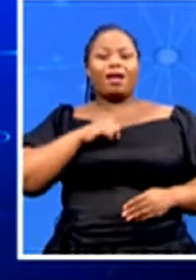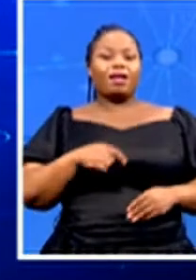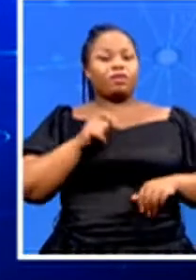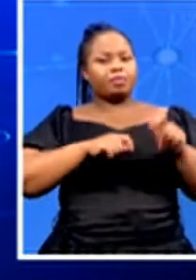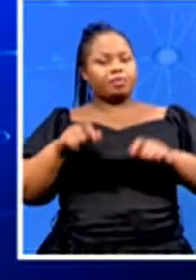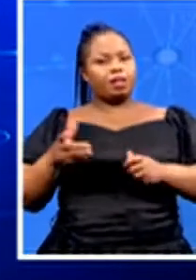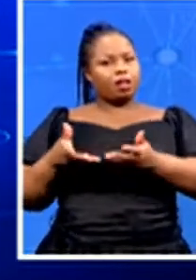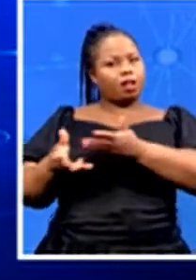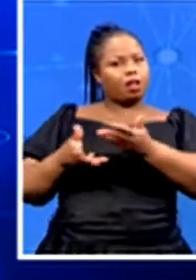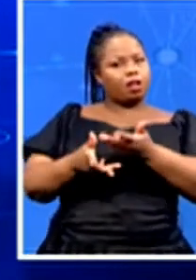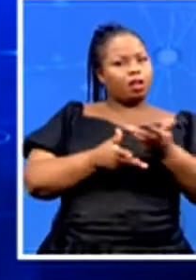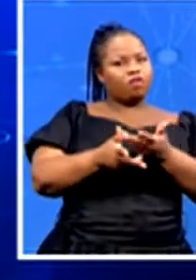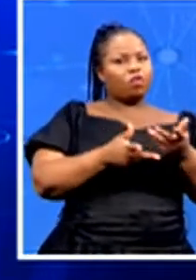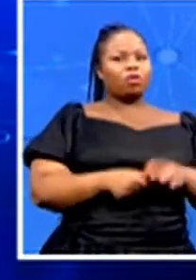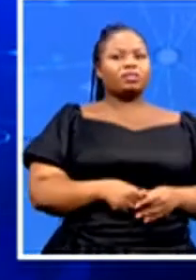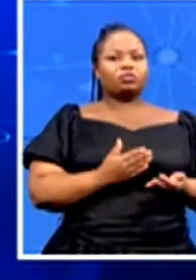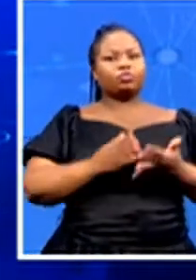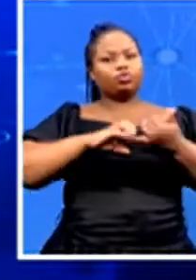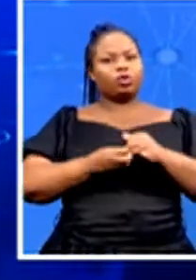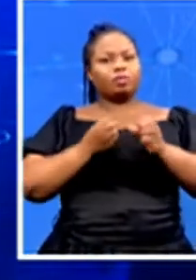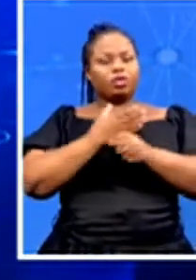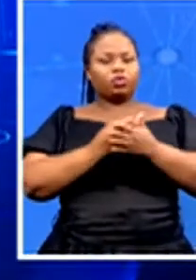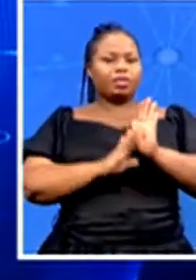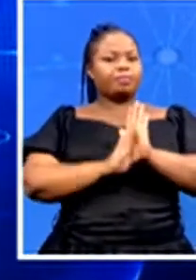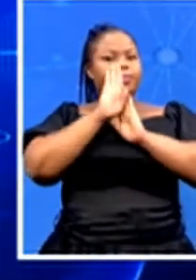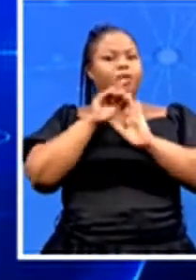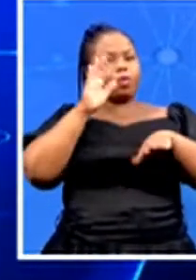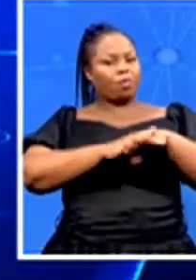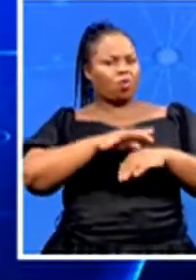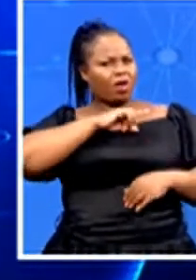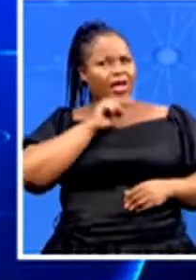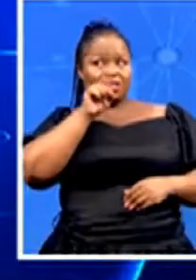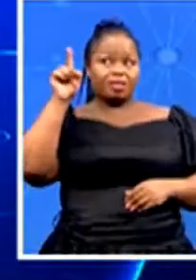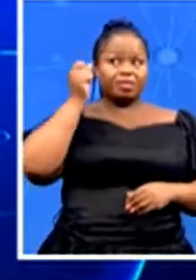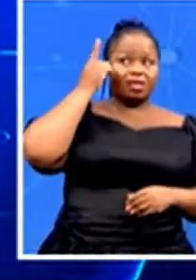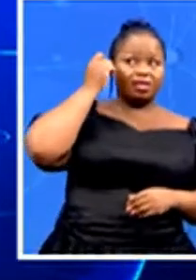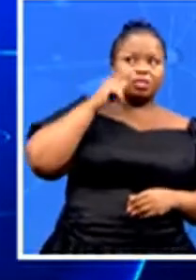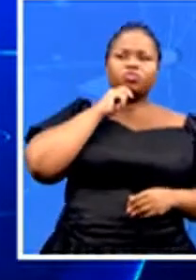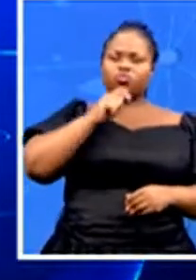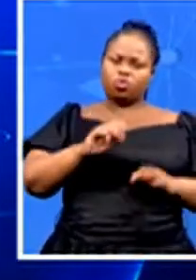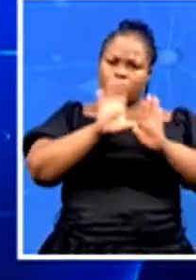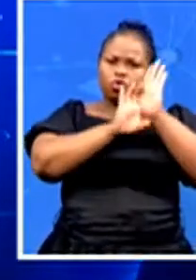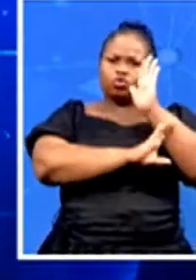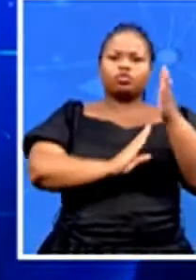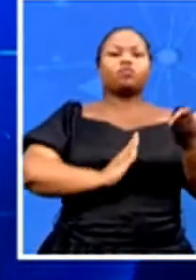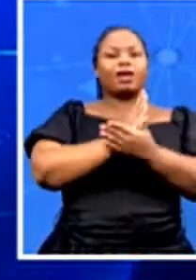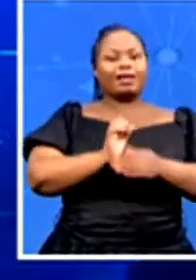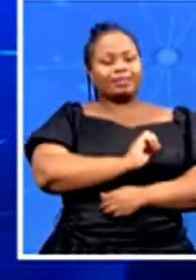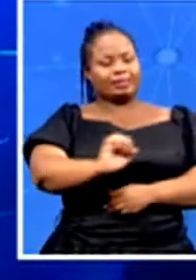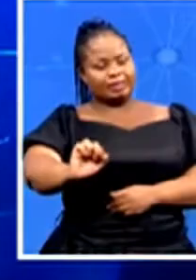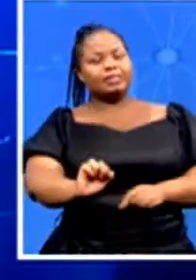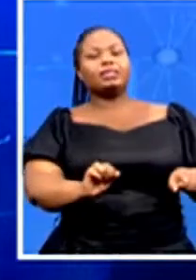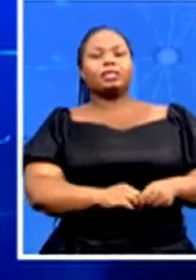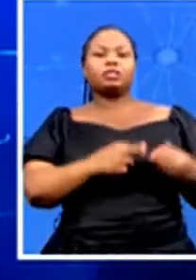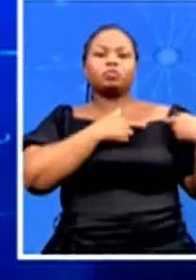build the capacity of citizens to be able to understand their constitutional rights, but also their obligations. So it's important